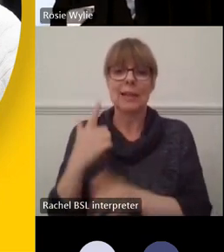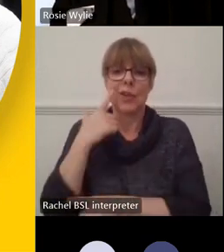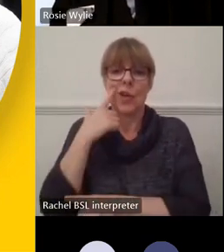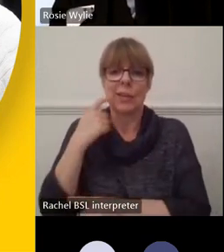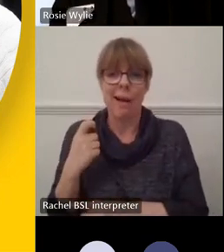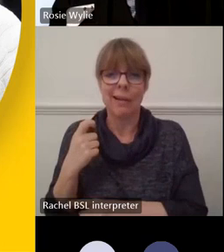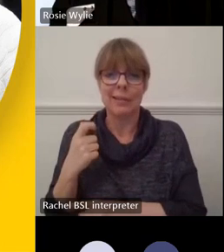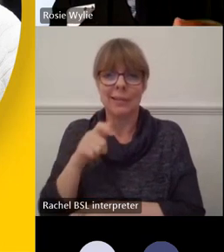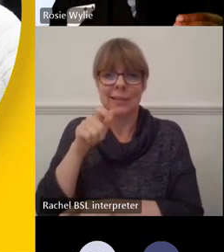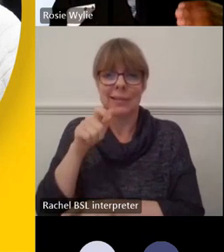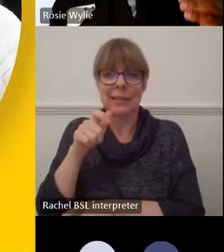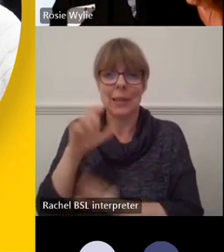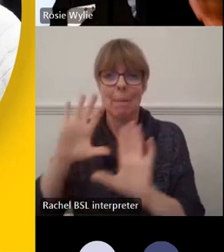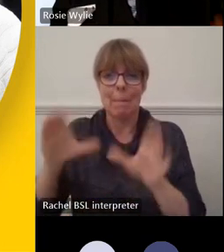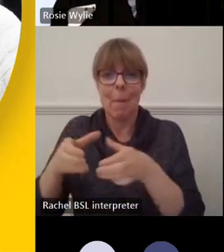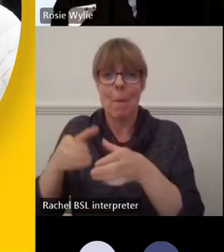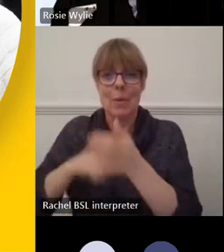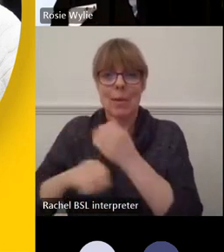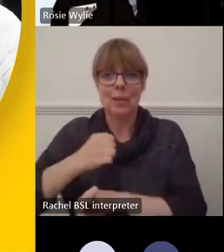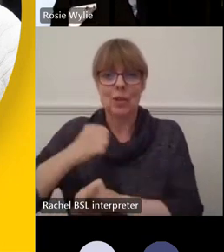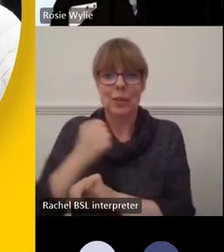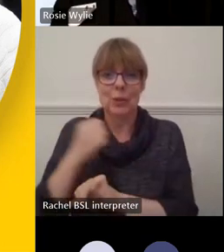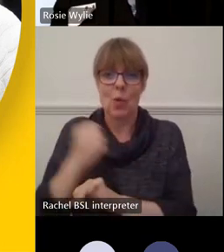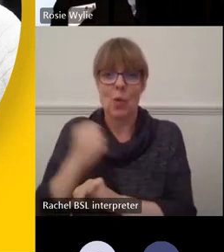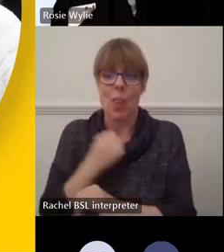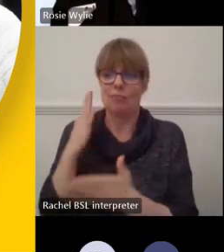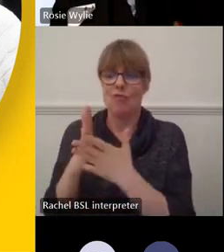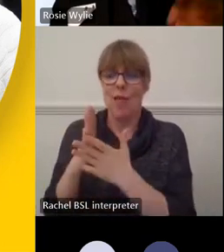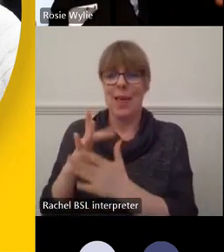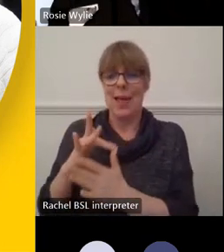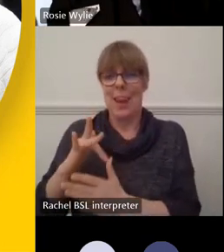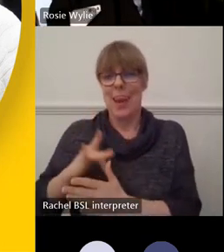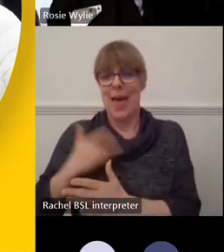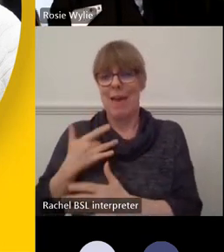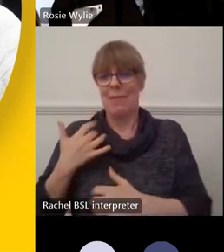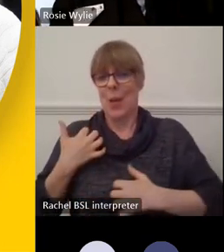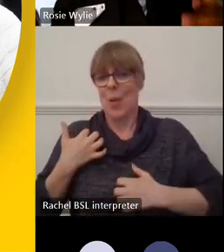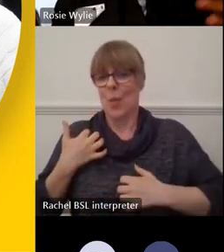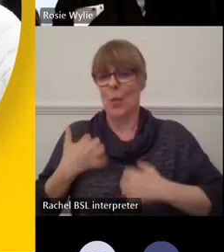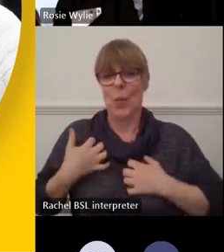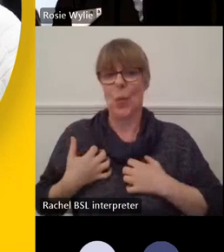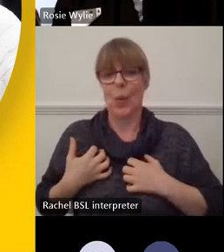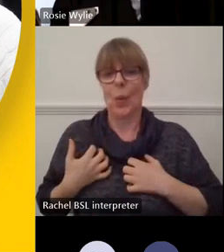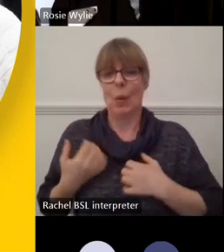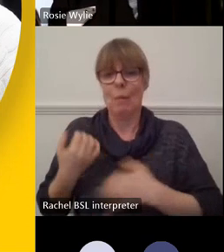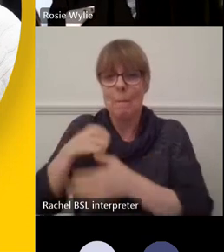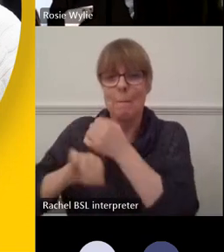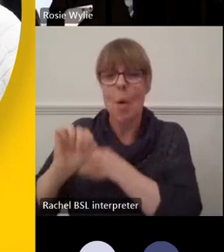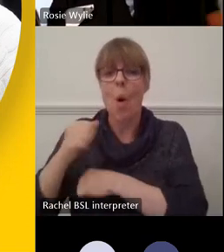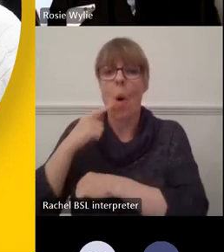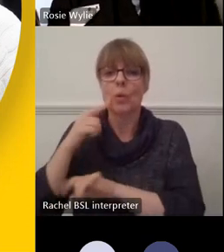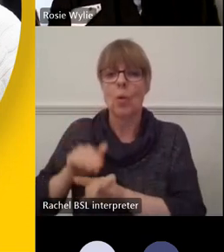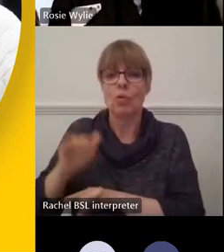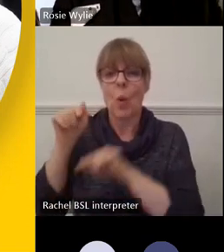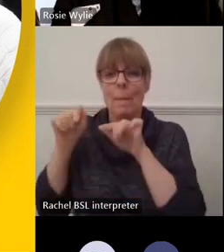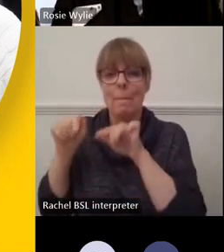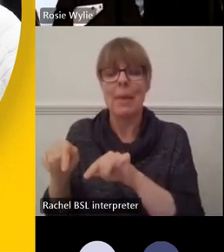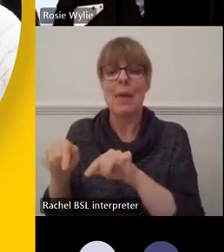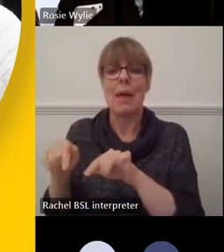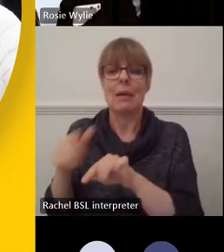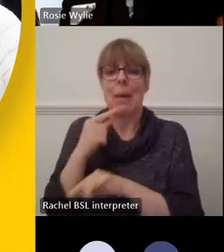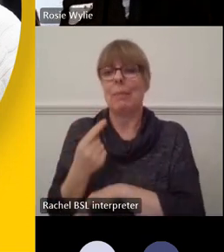Scotland. And these are vibrant kids that are born here or they've grown up here. They might have been brought here when they were